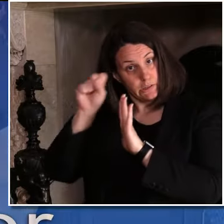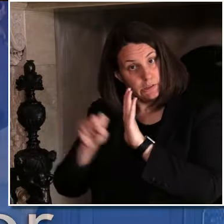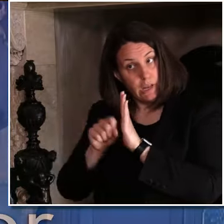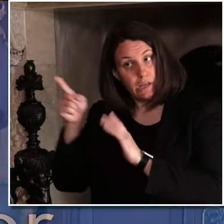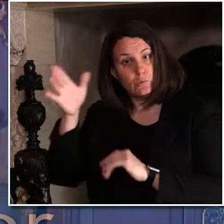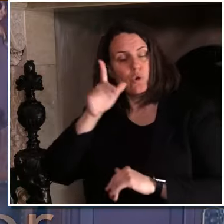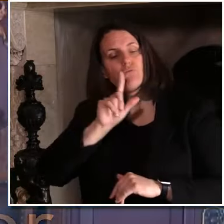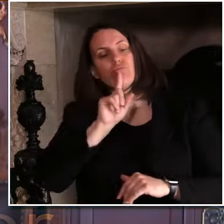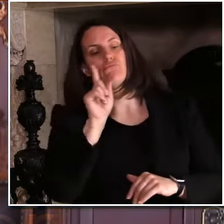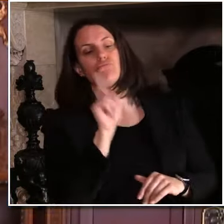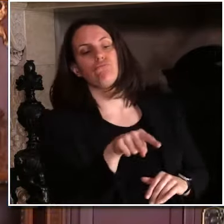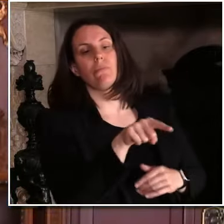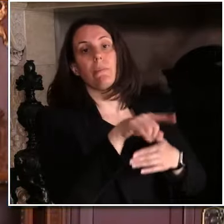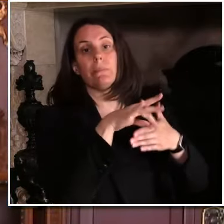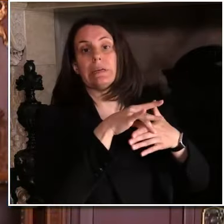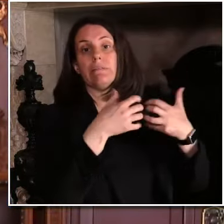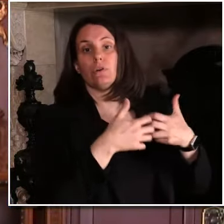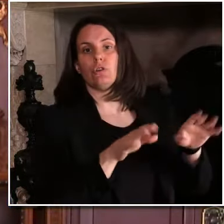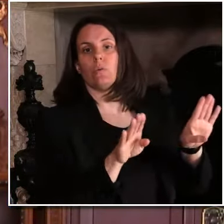Well,